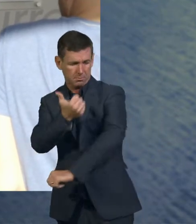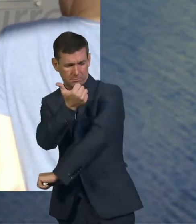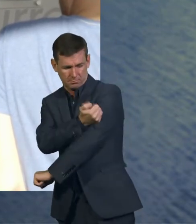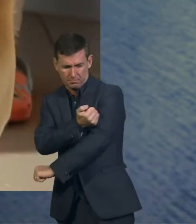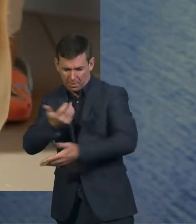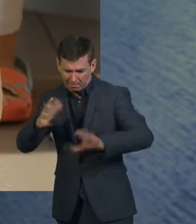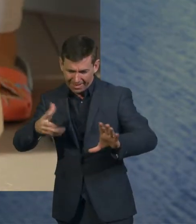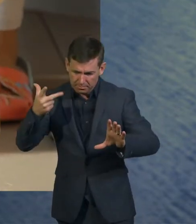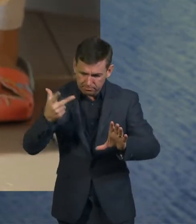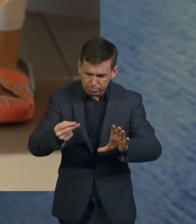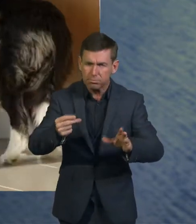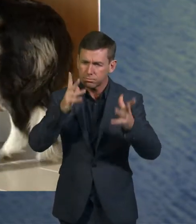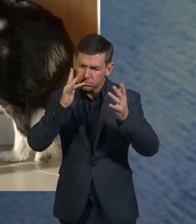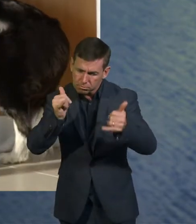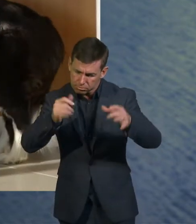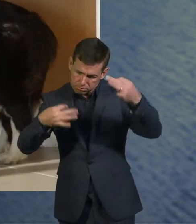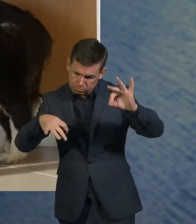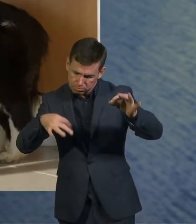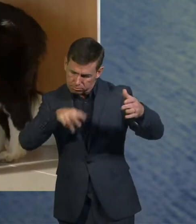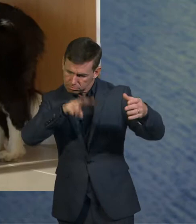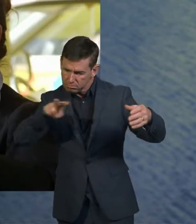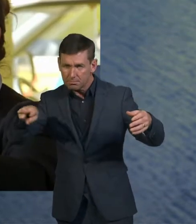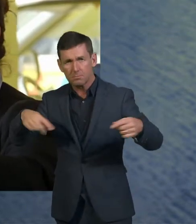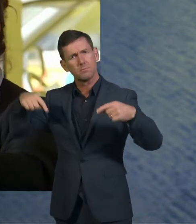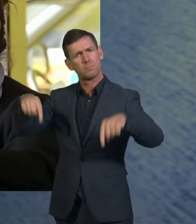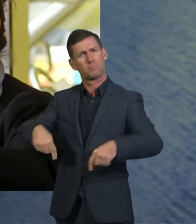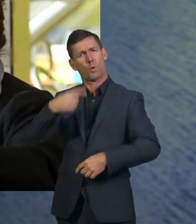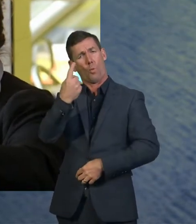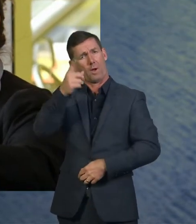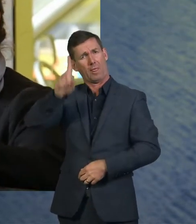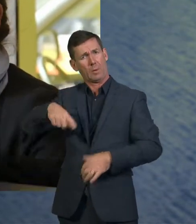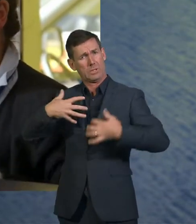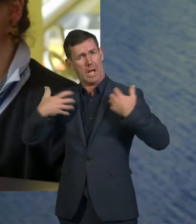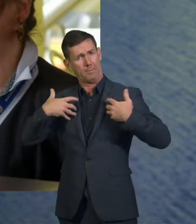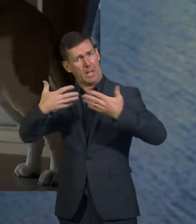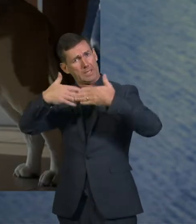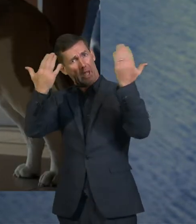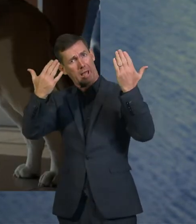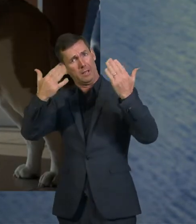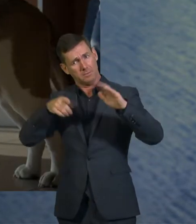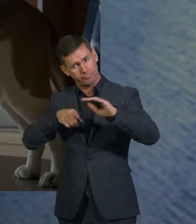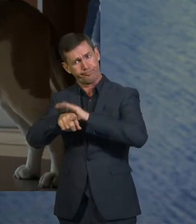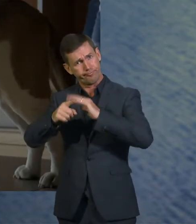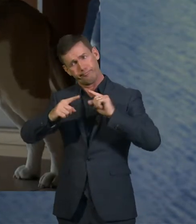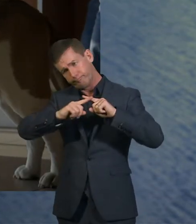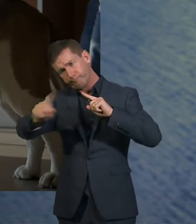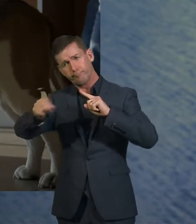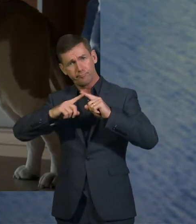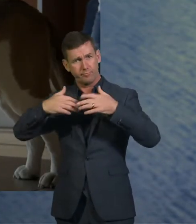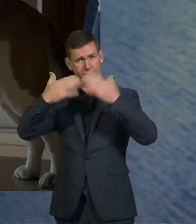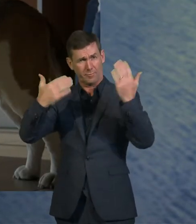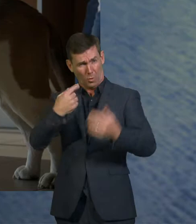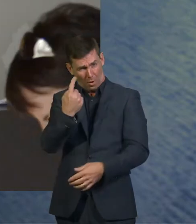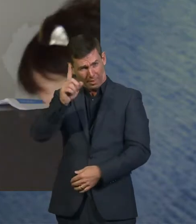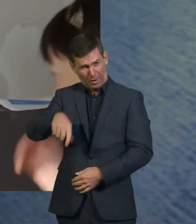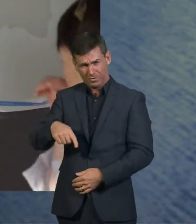You've done it, so it's OK. Around 1,000 pets a day pass through the Channel Tunnel, okay. So this is just another day for Fabienne Bénard